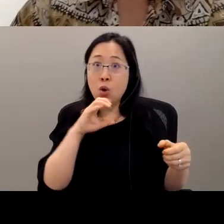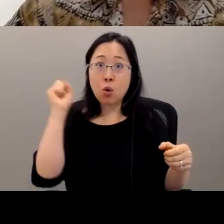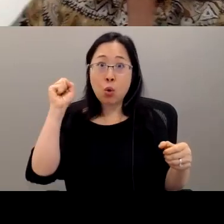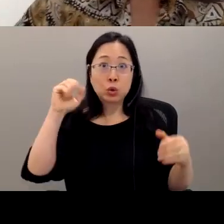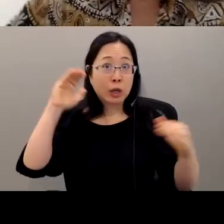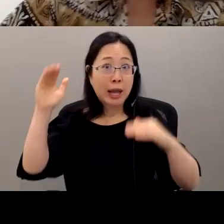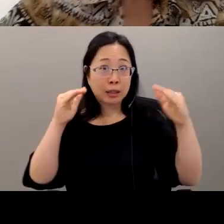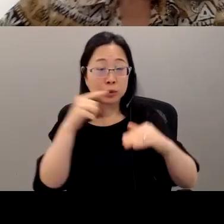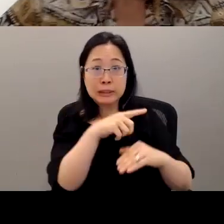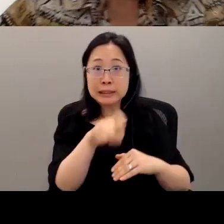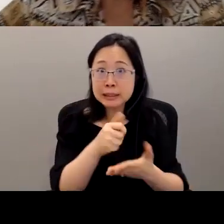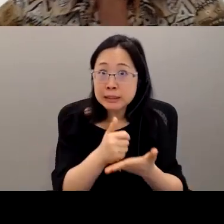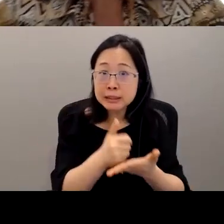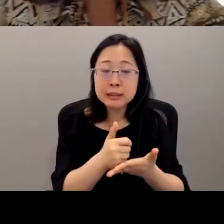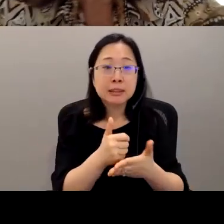a